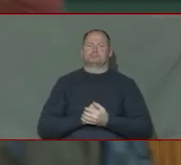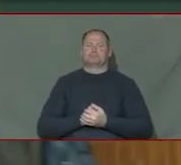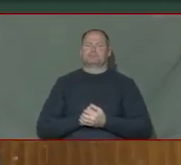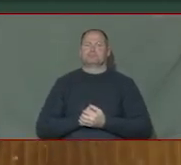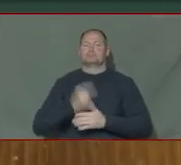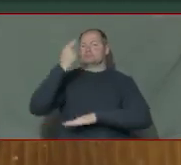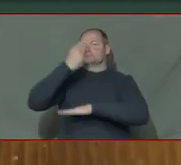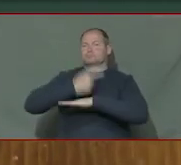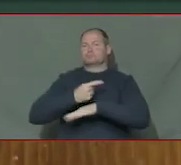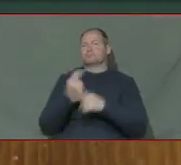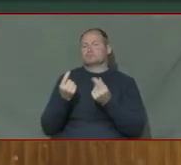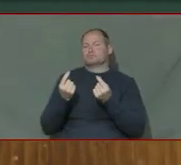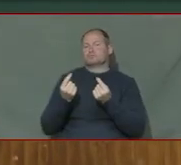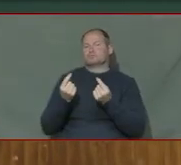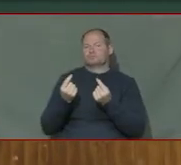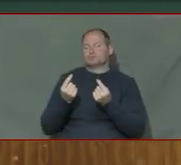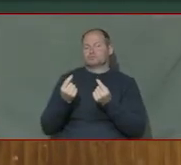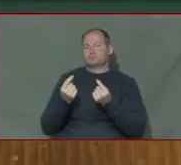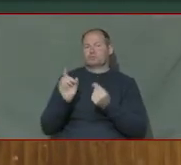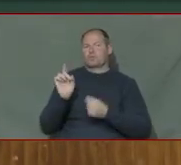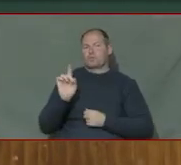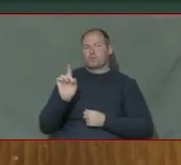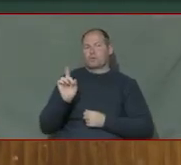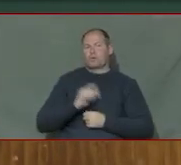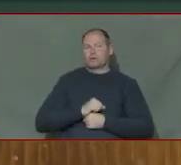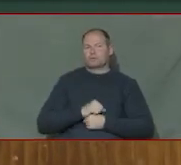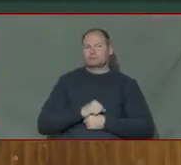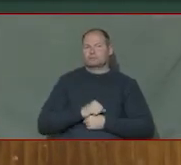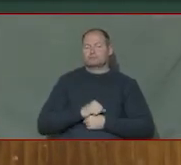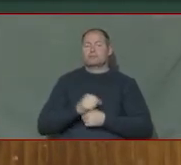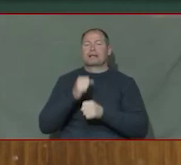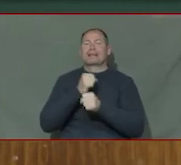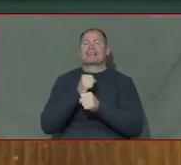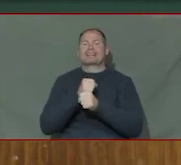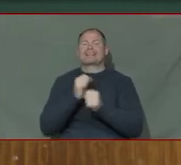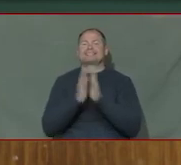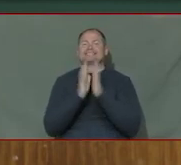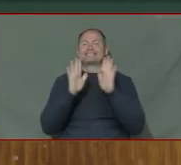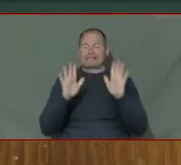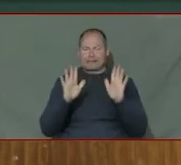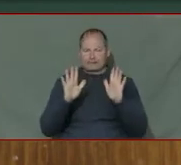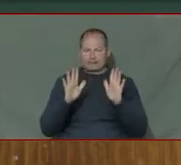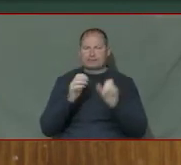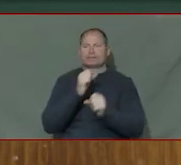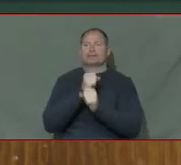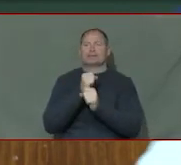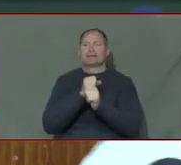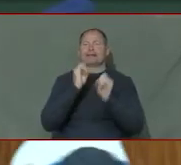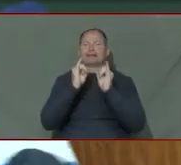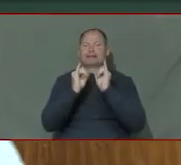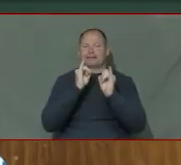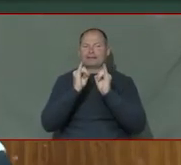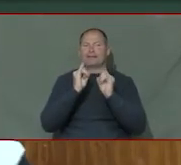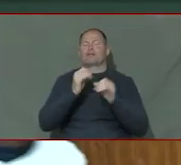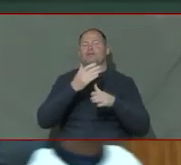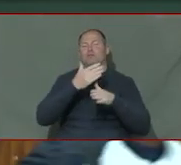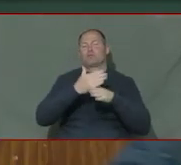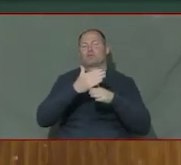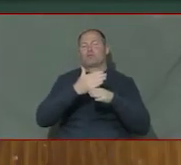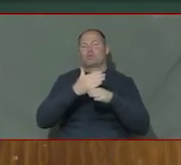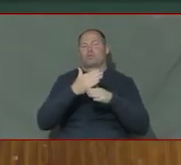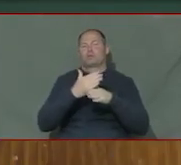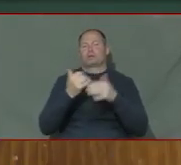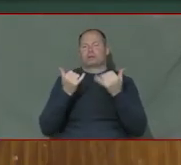is mensuration, which is basically the grade 10 and 11 work. You do it in grade 10 and they